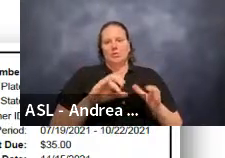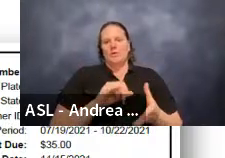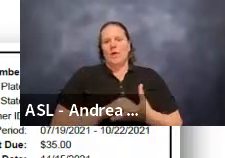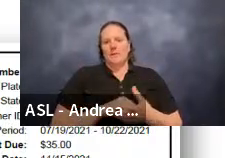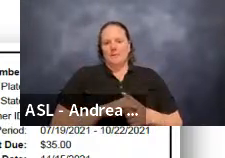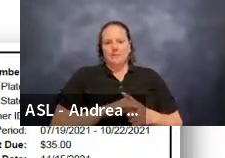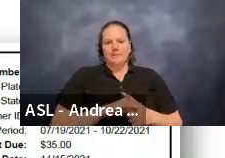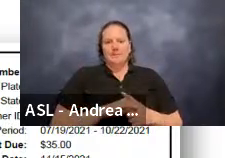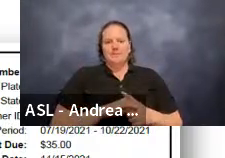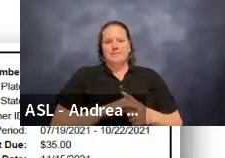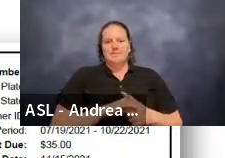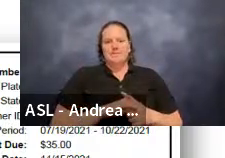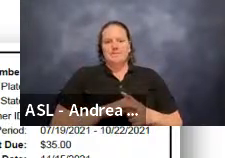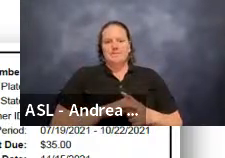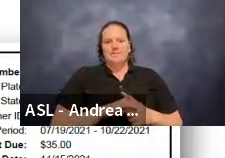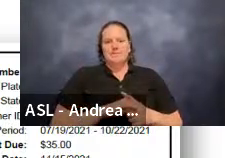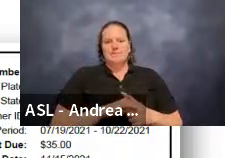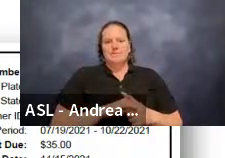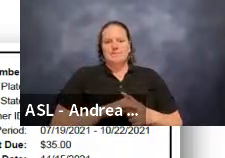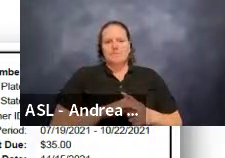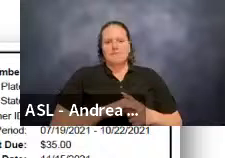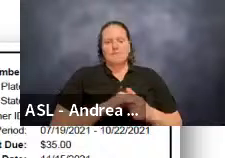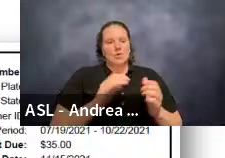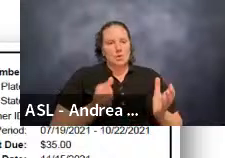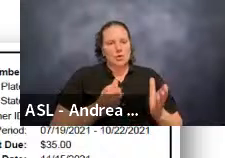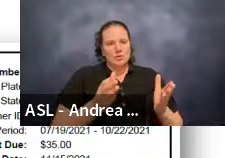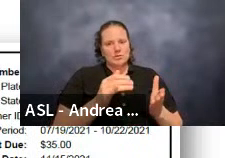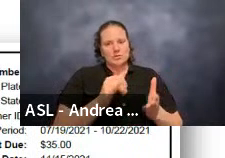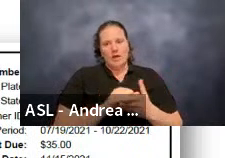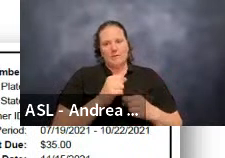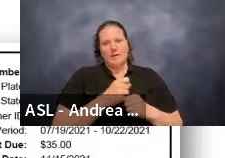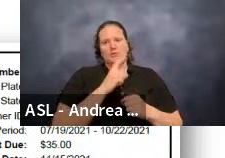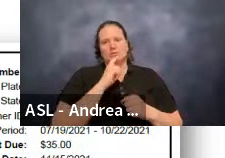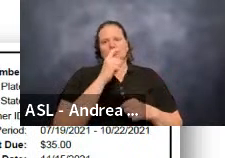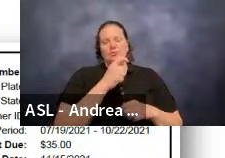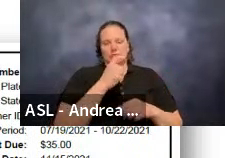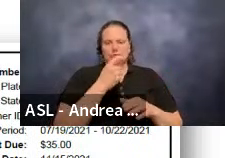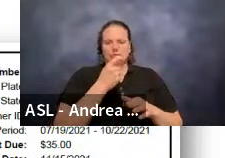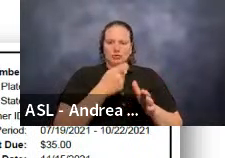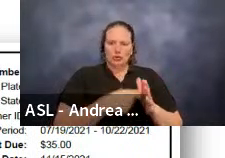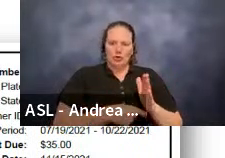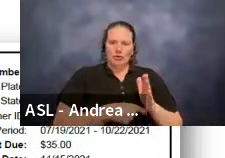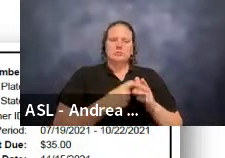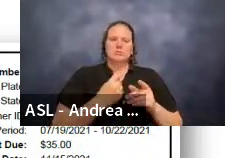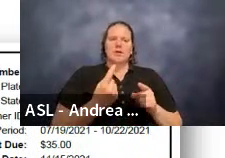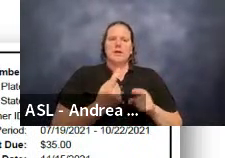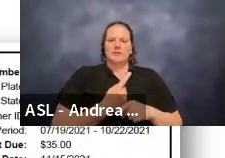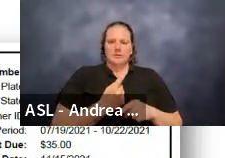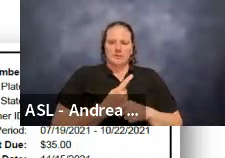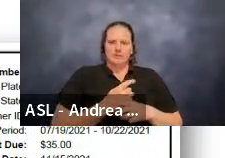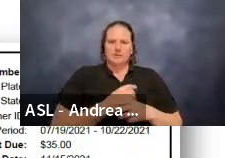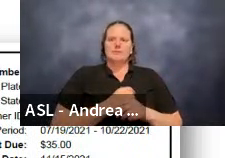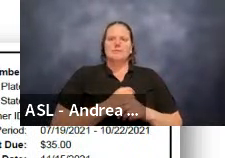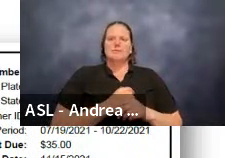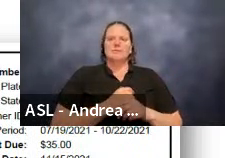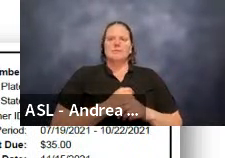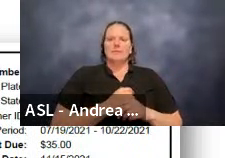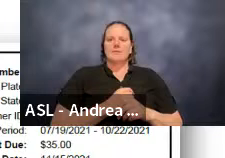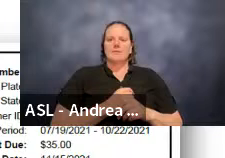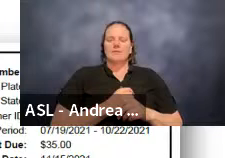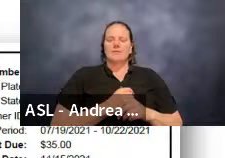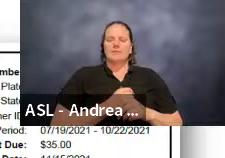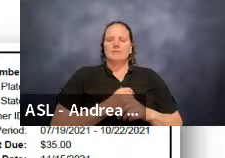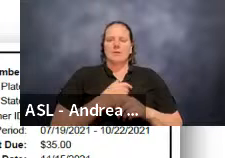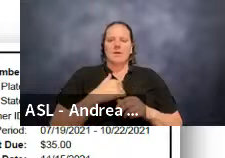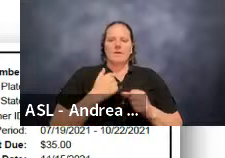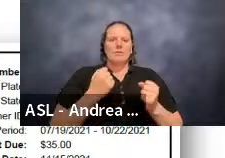do that to make sure that the charges that they're getting are accurate, particularly those that have multiple